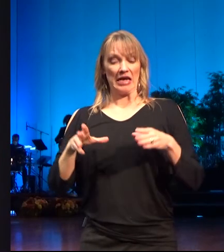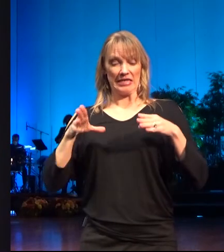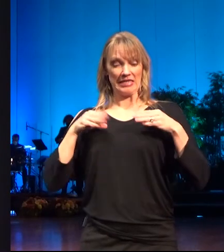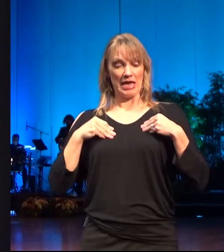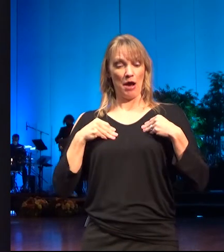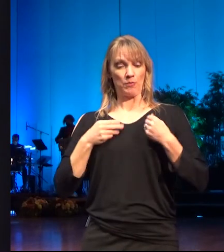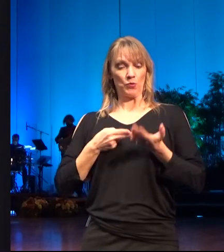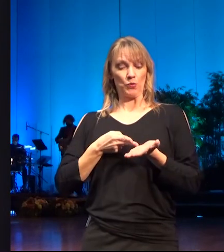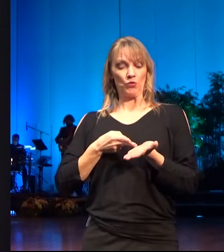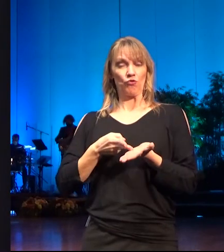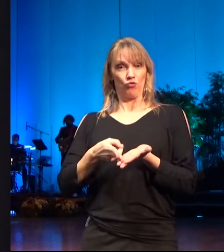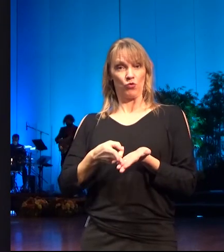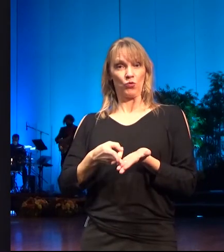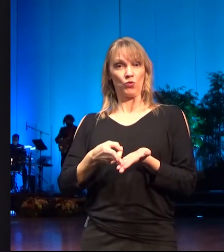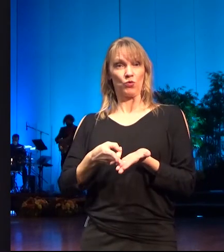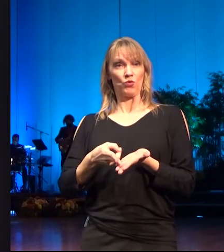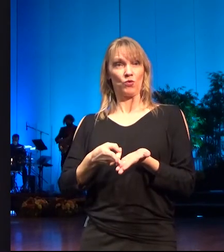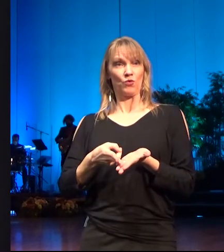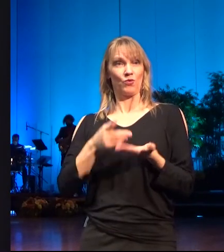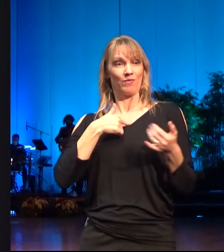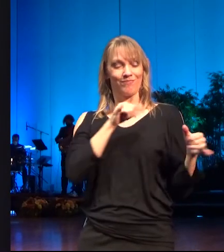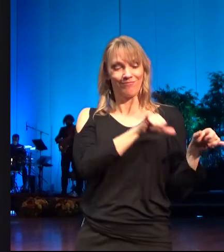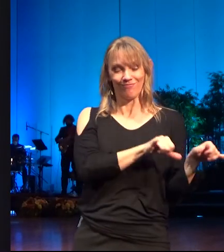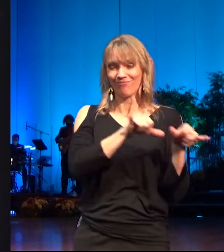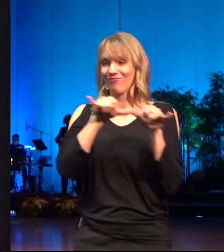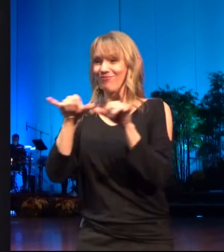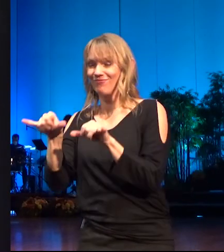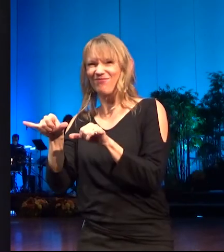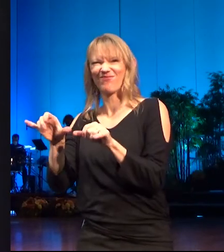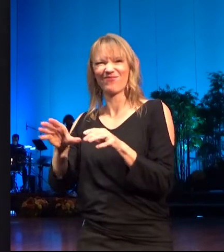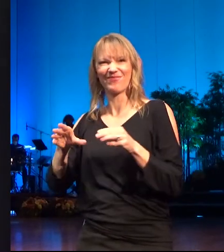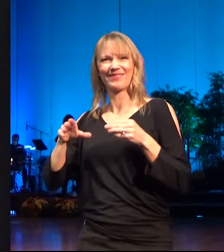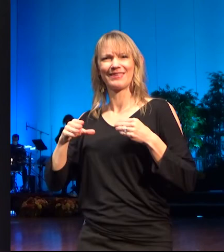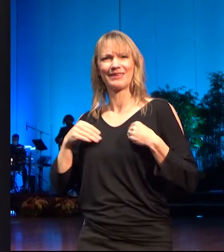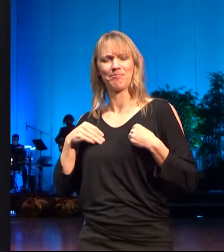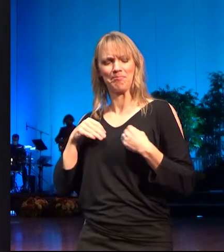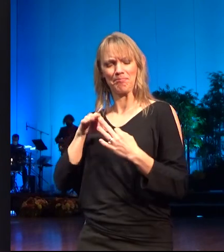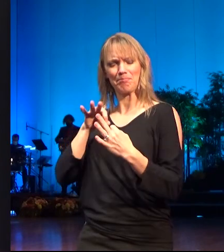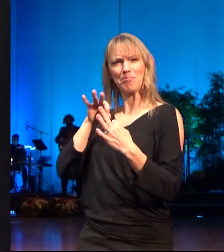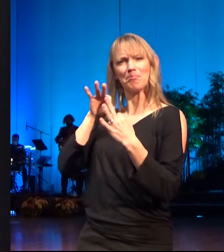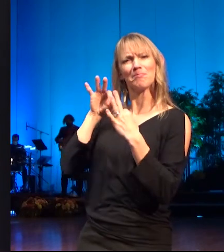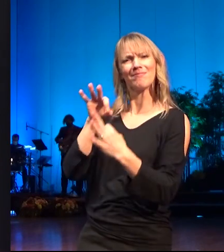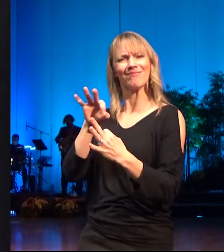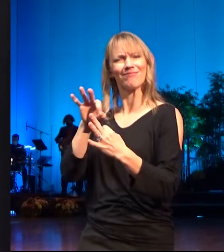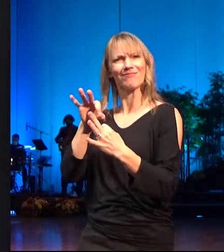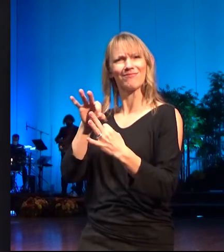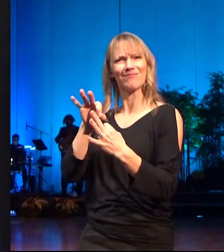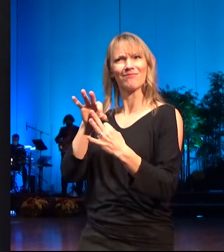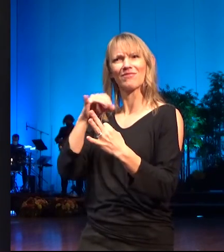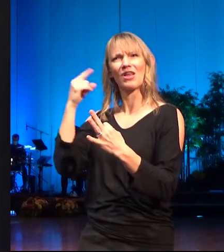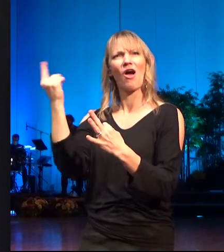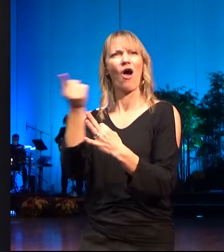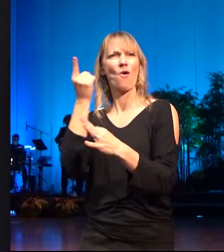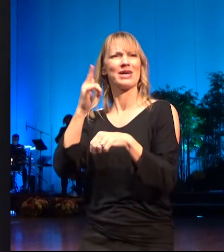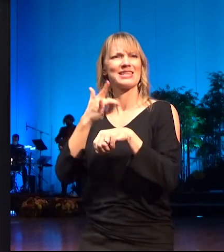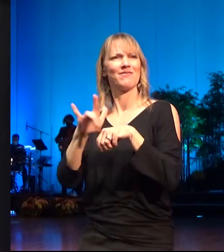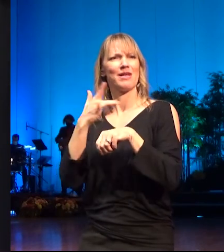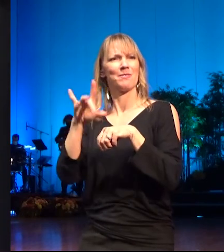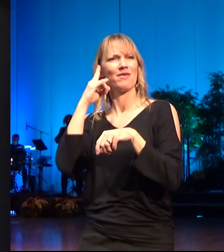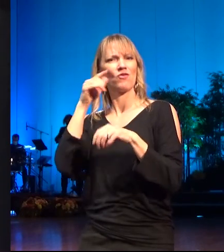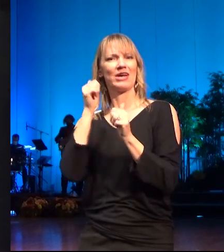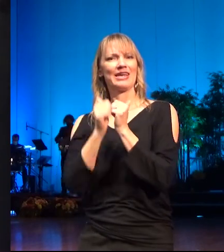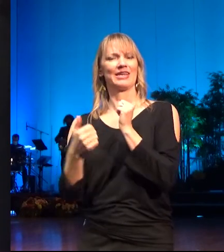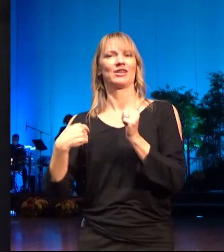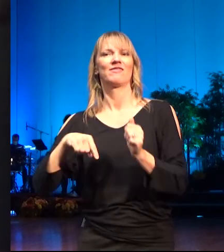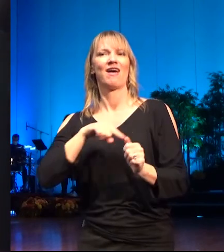Accepting that this is true, I likewise accept that there is a perfection that is ever available